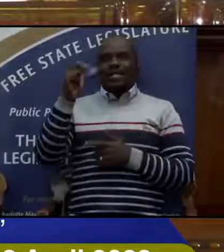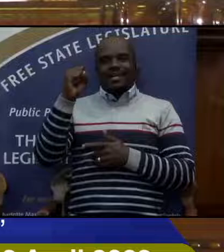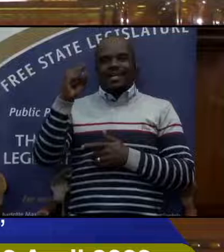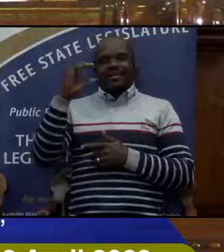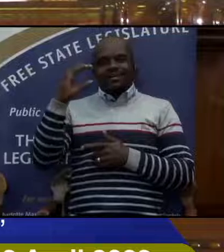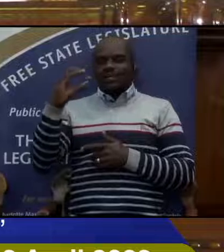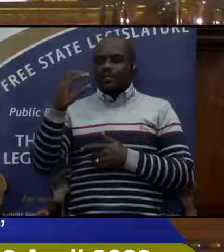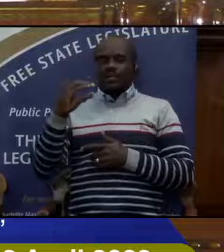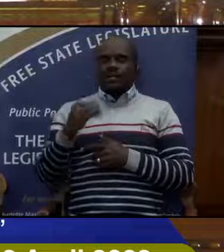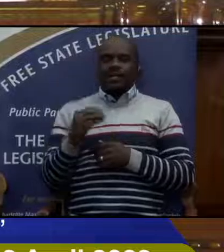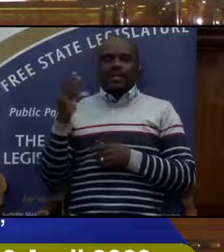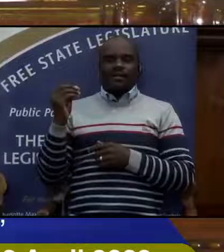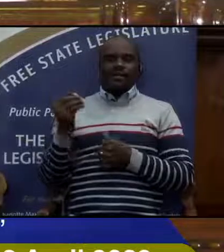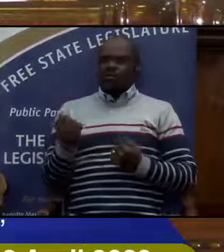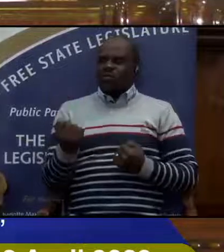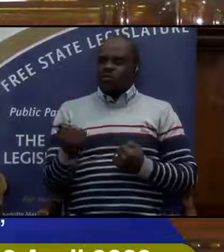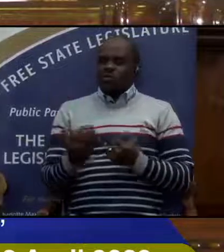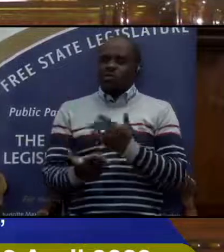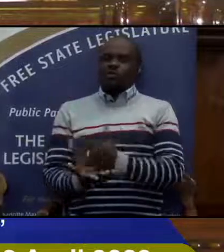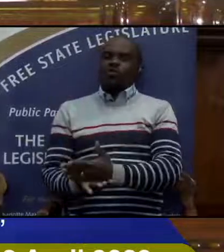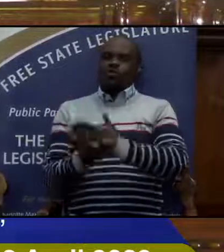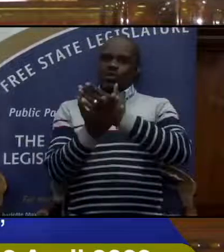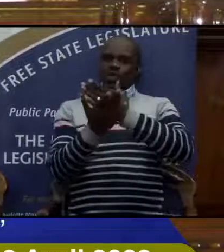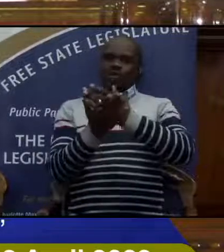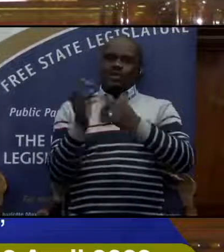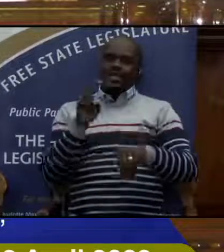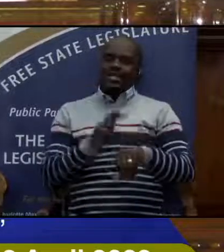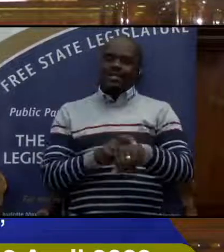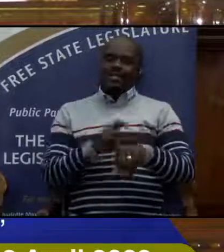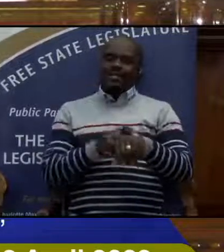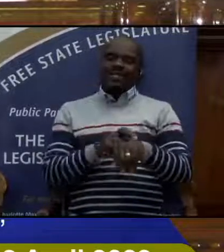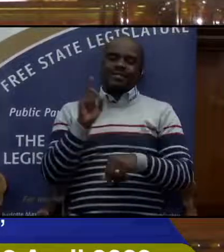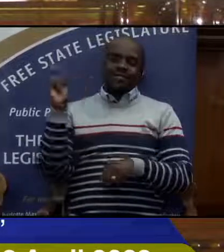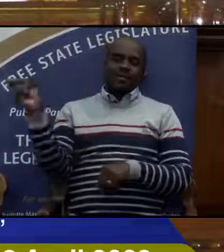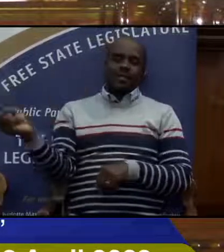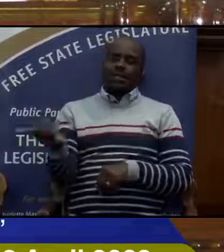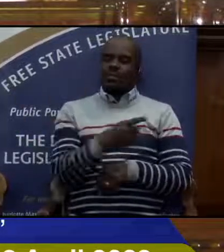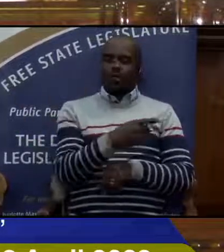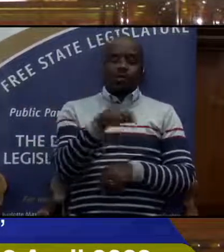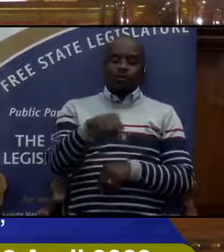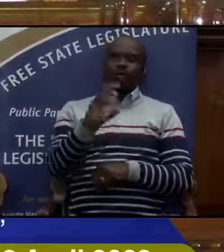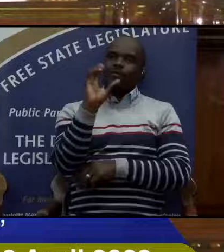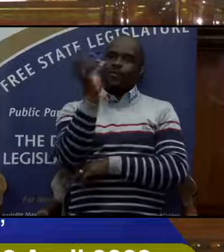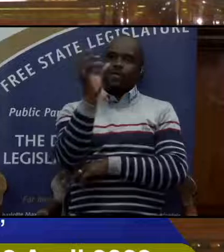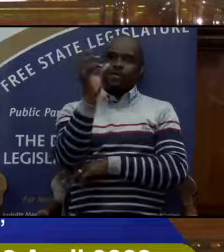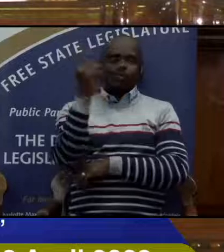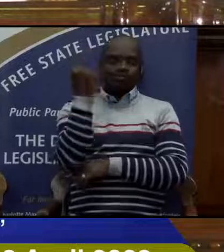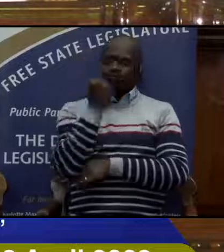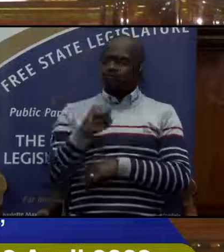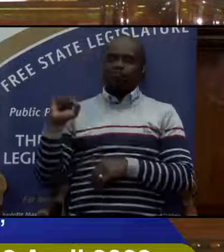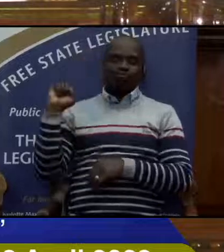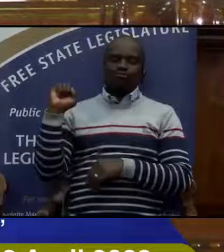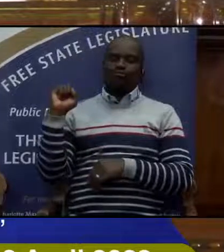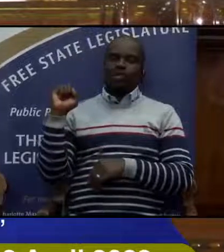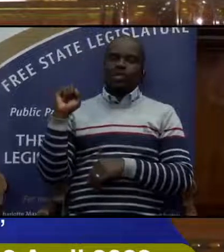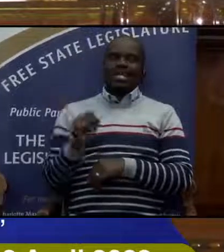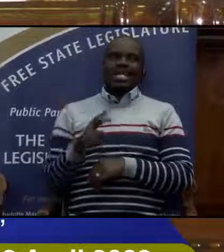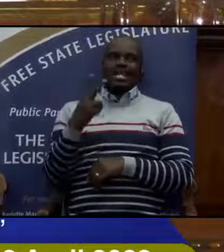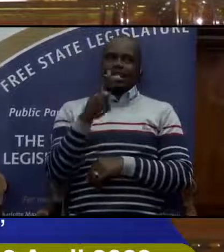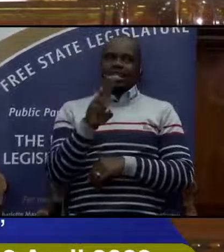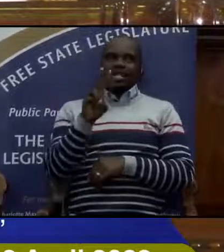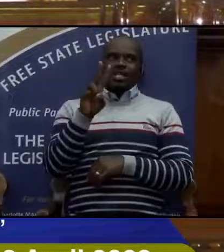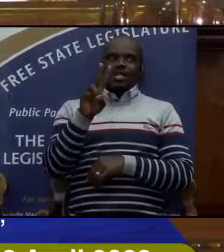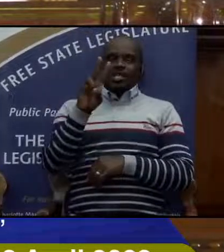towns, settlements, and communities in the country and in the Free State. In